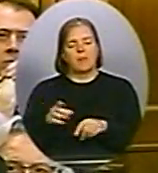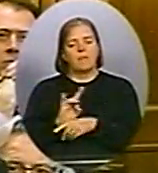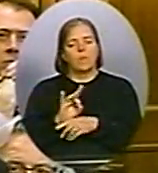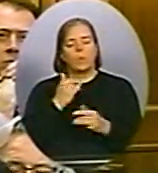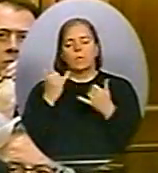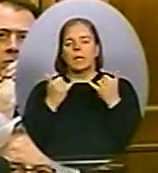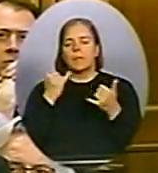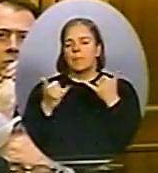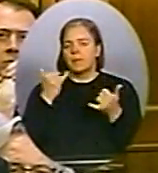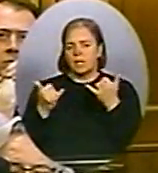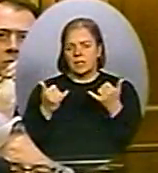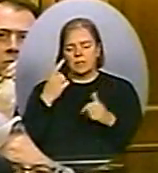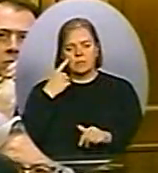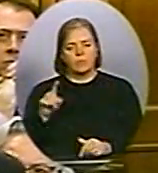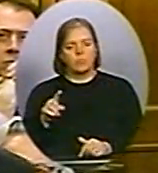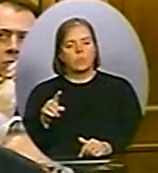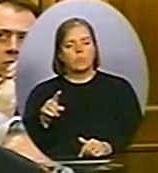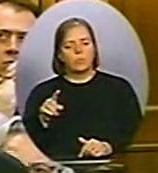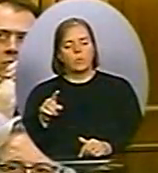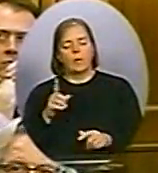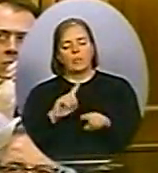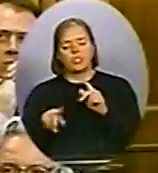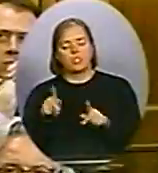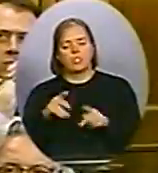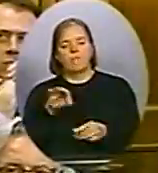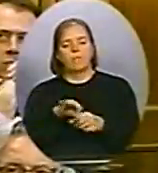keep party operatives from monkey-wrenching with the system?